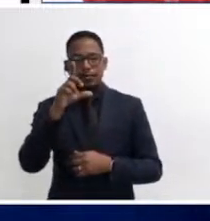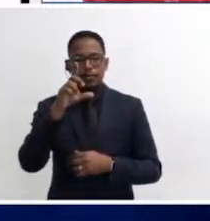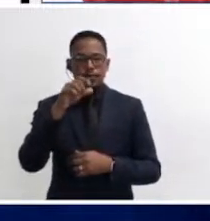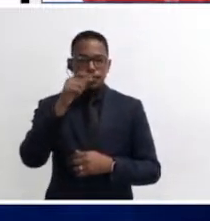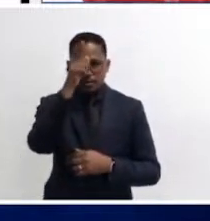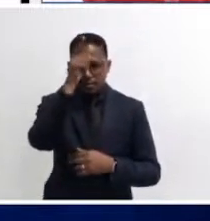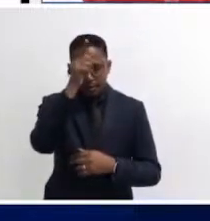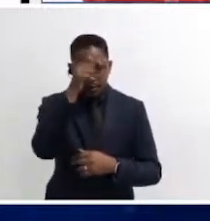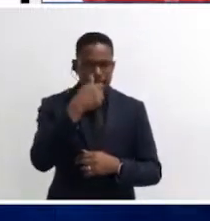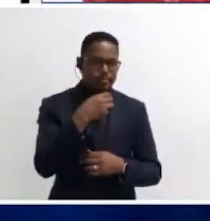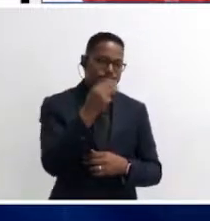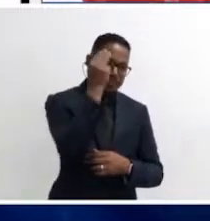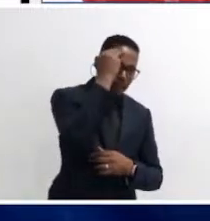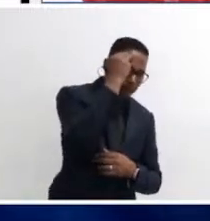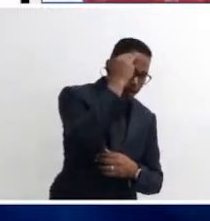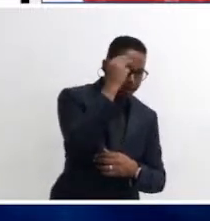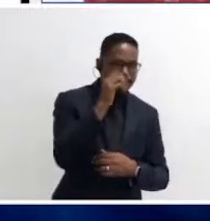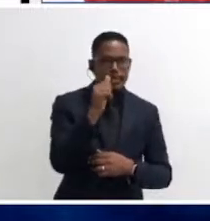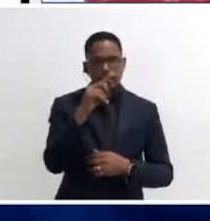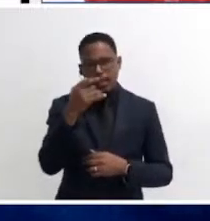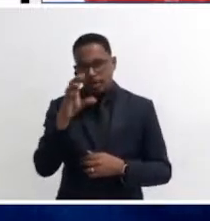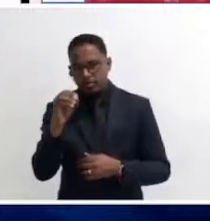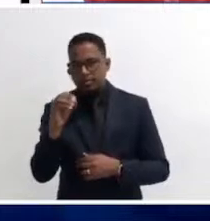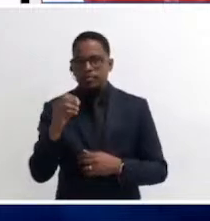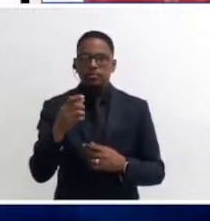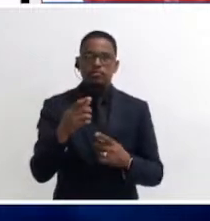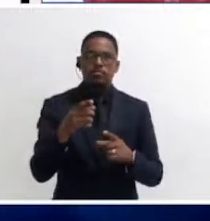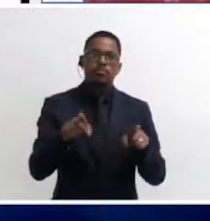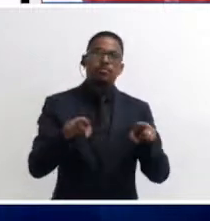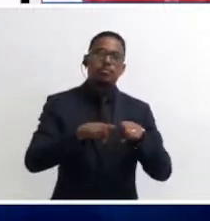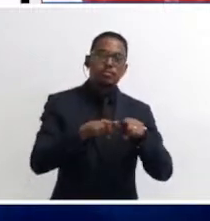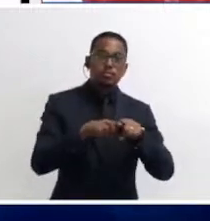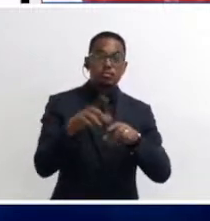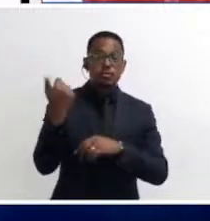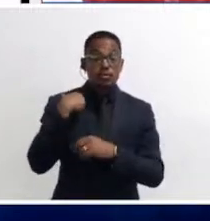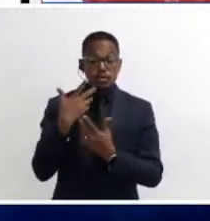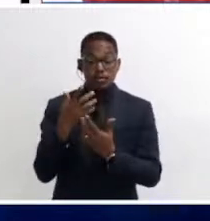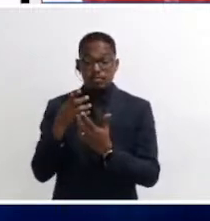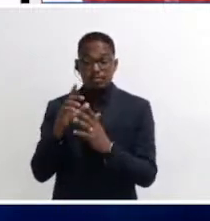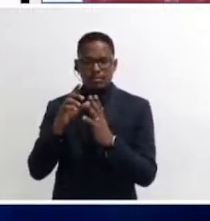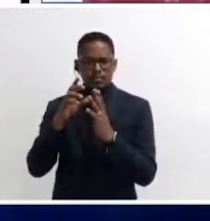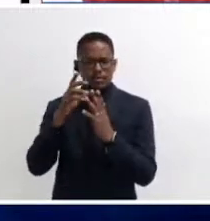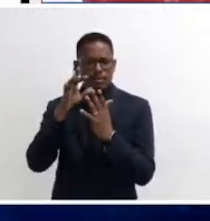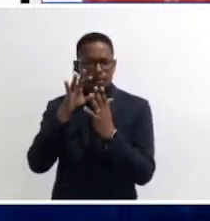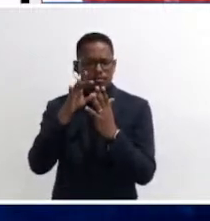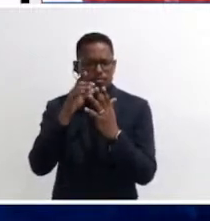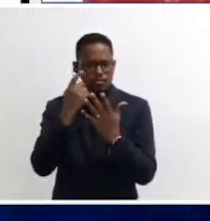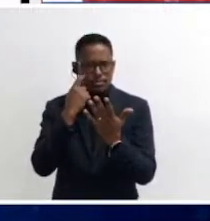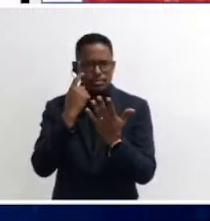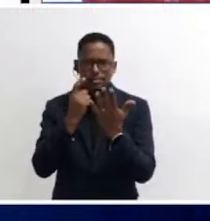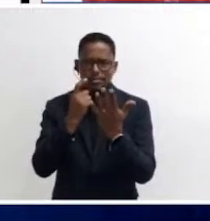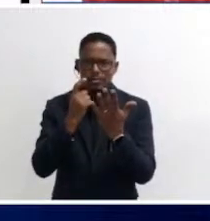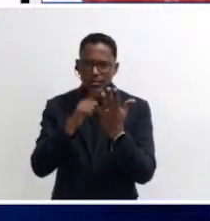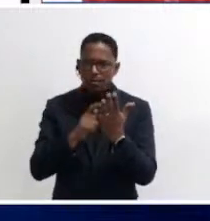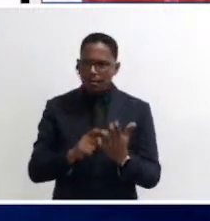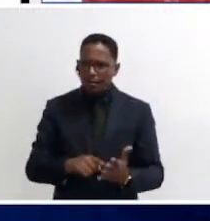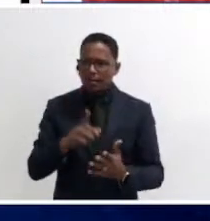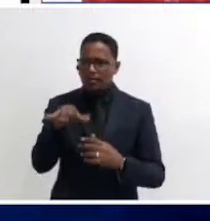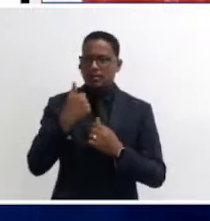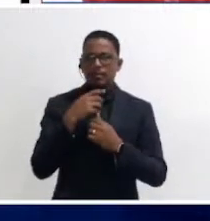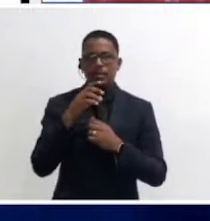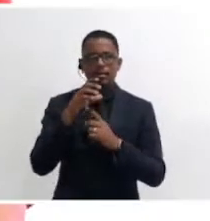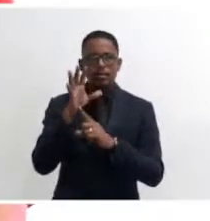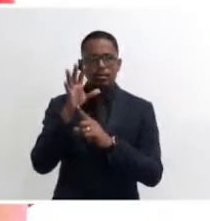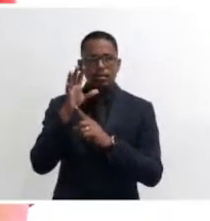like image sensors or MEMS, micro electromechanical systems, power